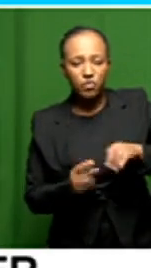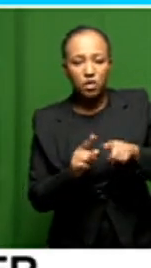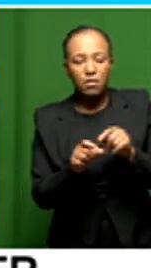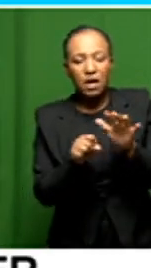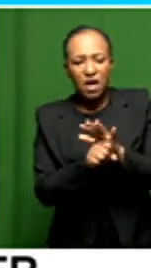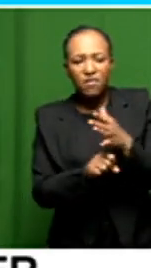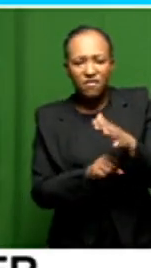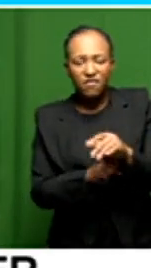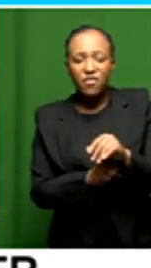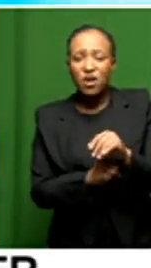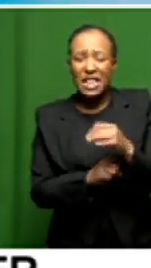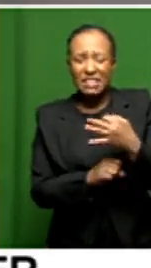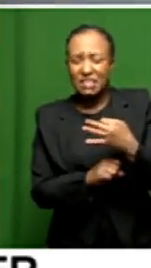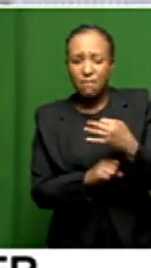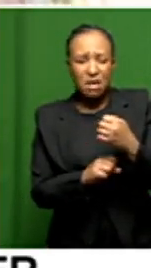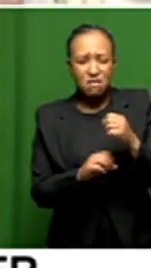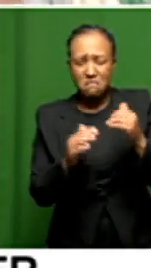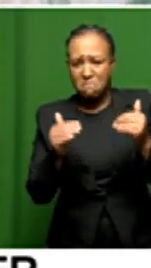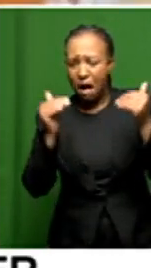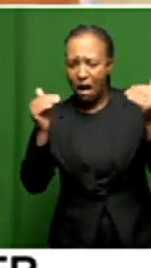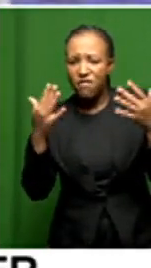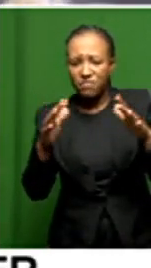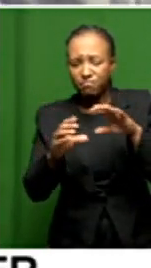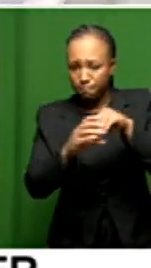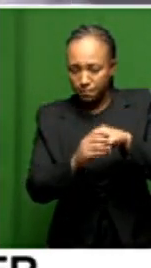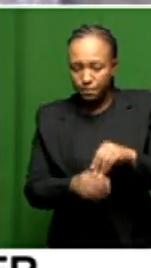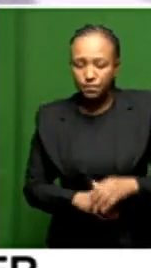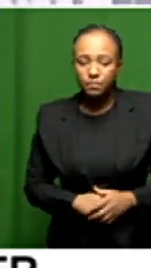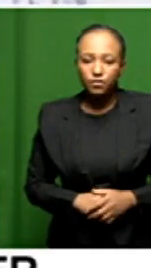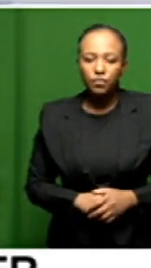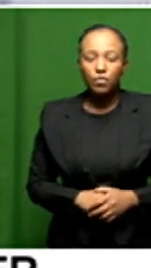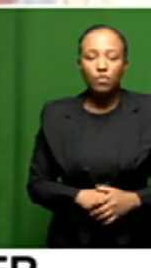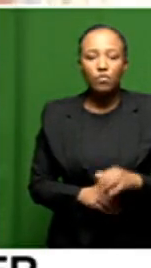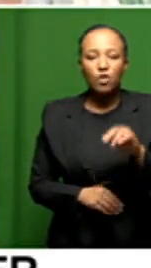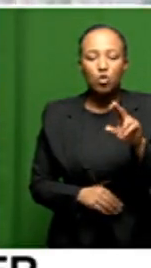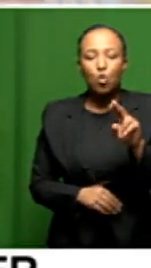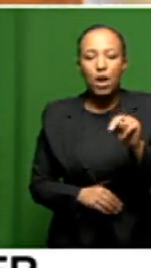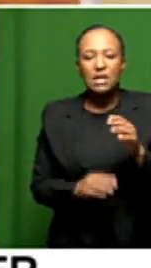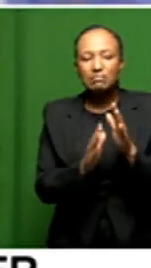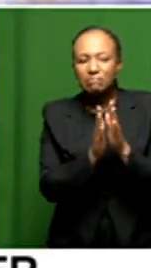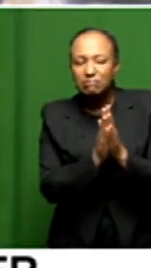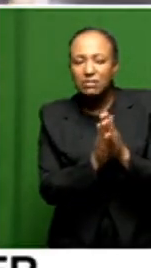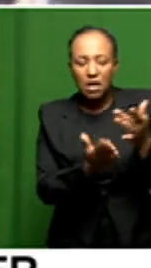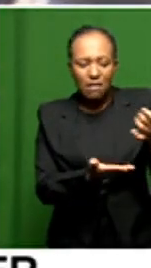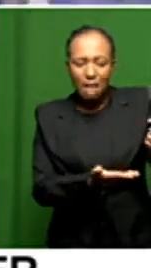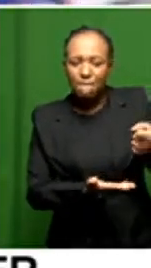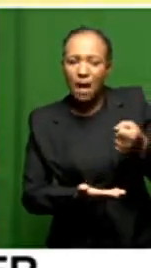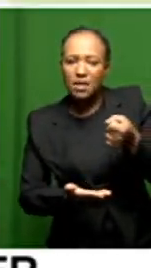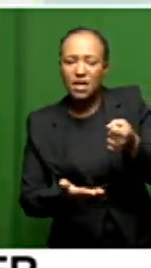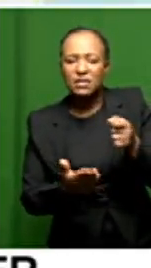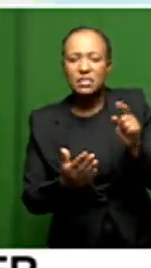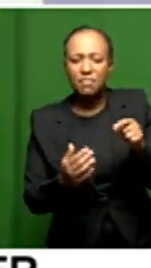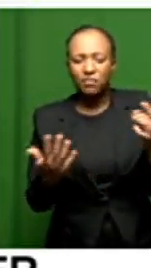coverage more than tripled on average. As the UN pushes for stimulus packages and national budgets to be more aligned